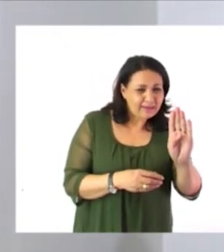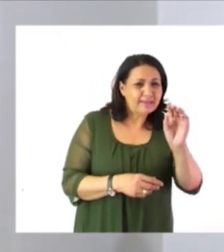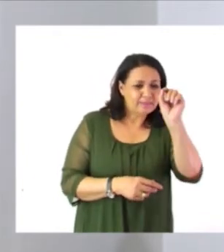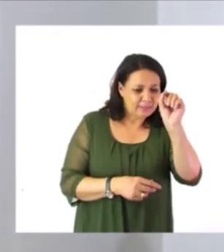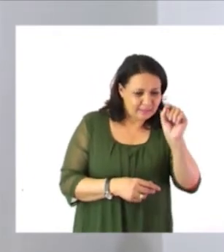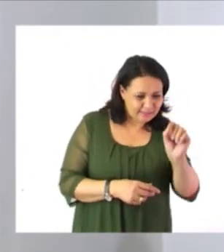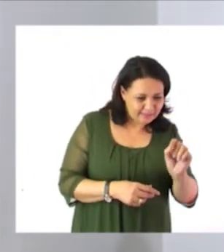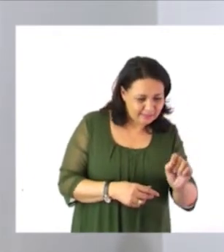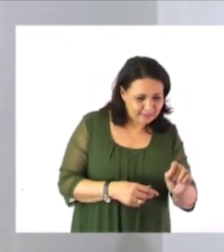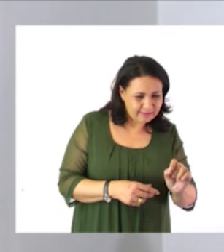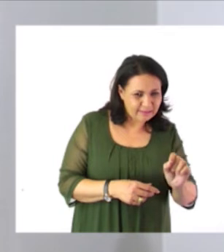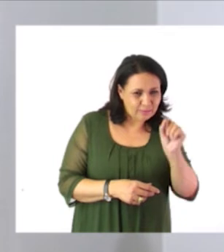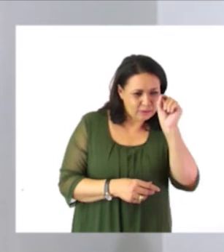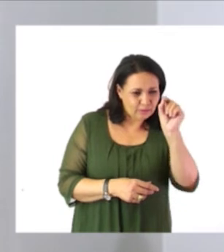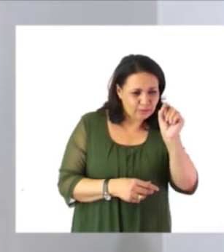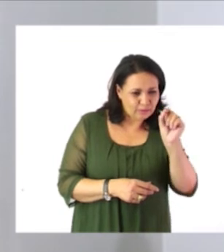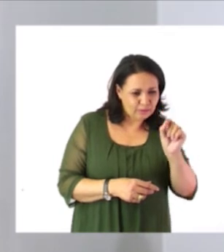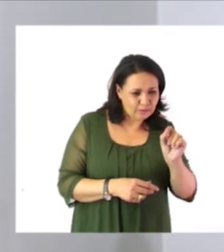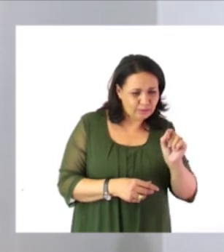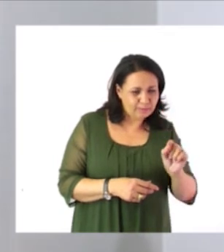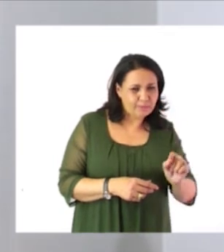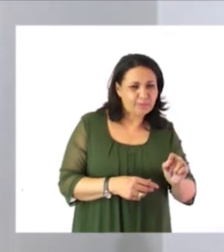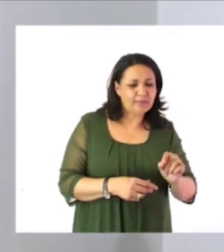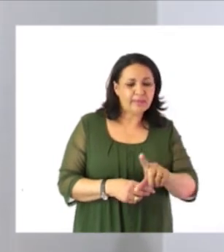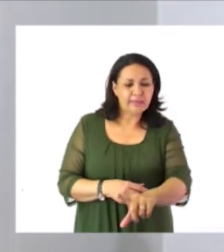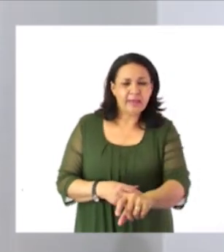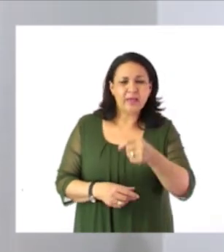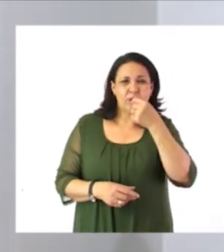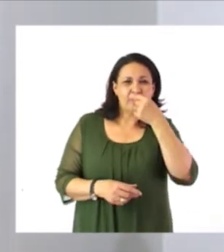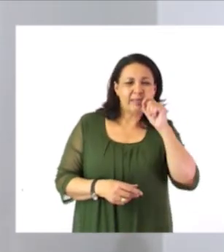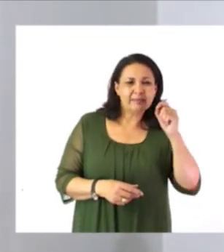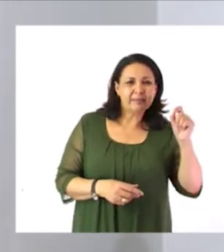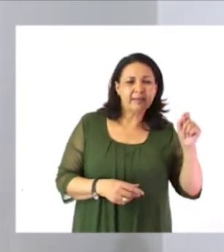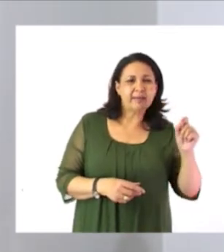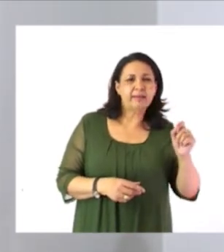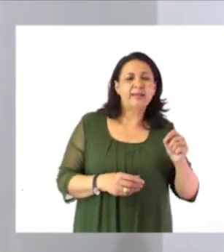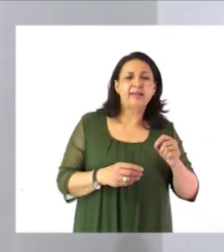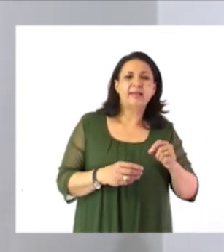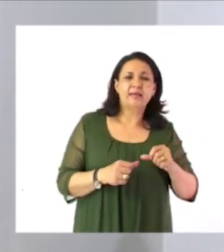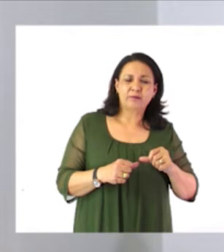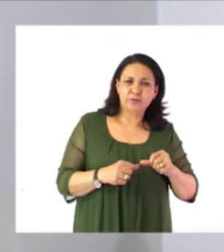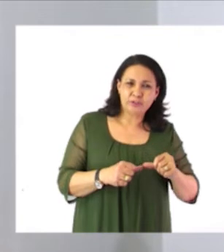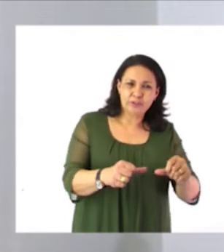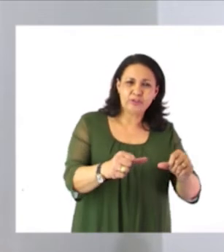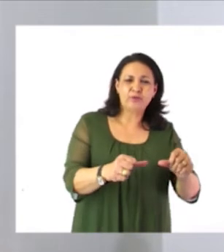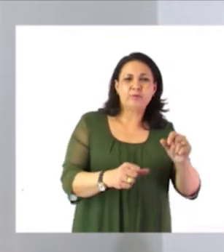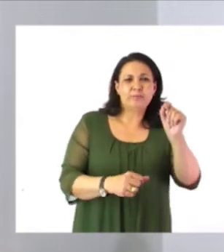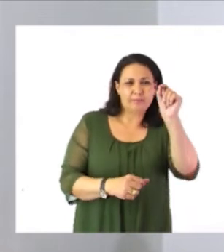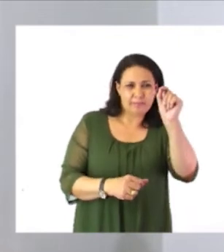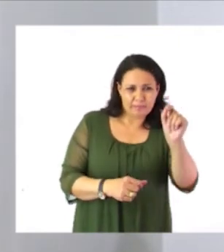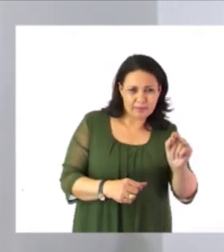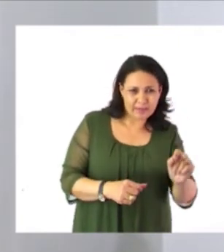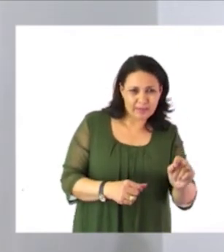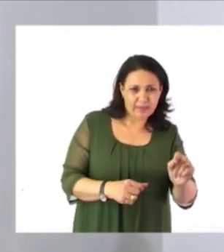written with dots. I want you to take your pencil or your crayon and follow and write it